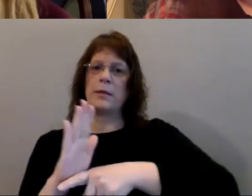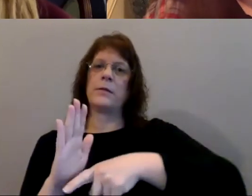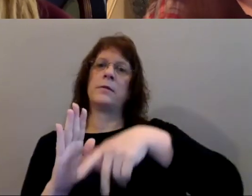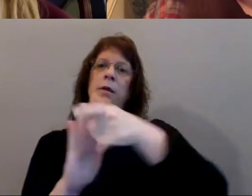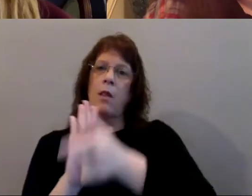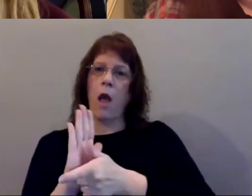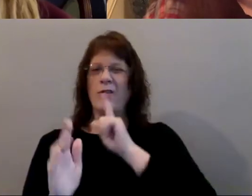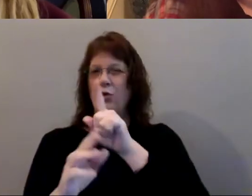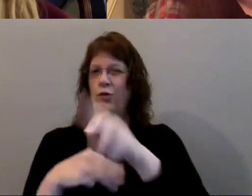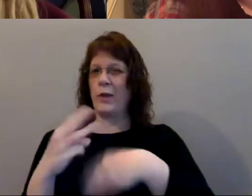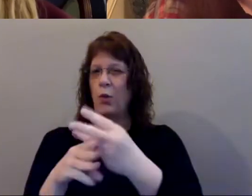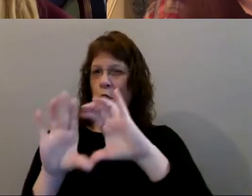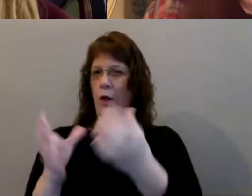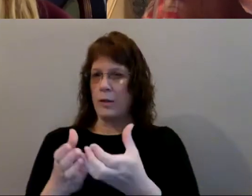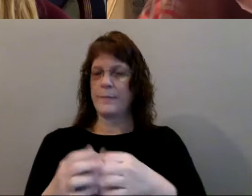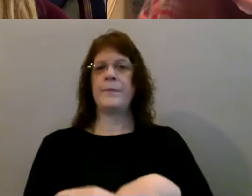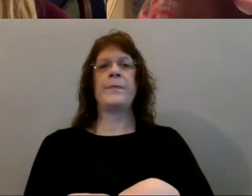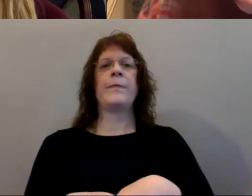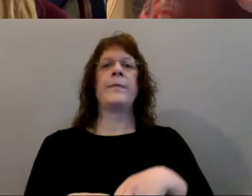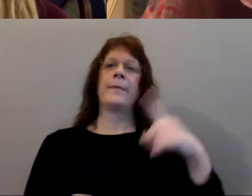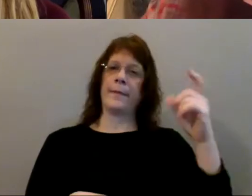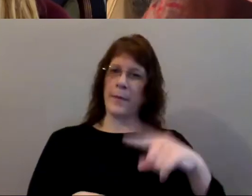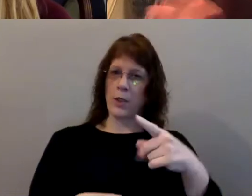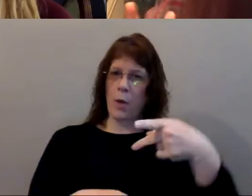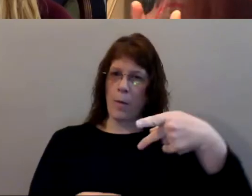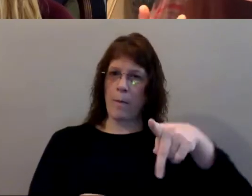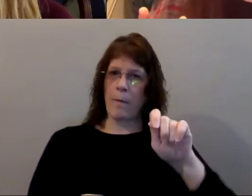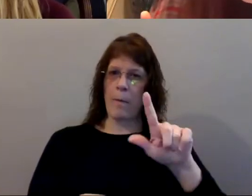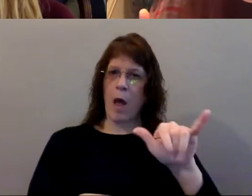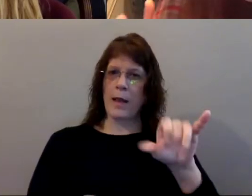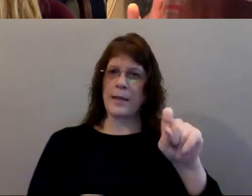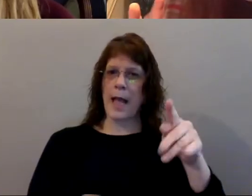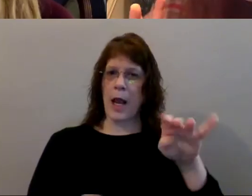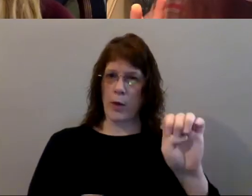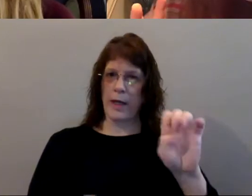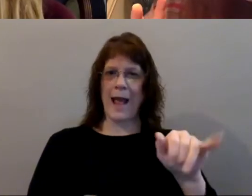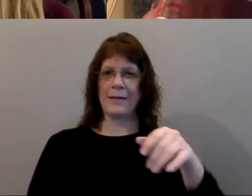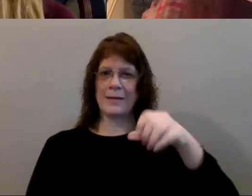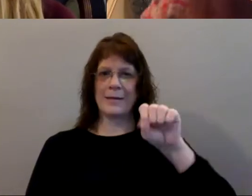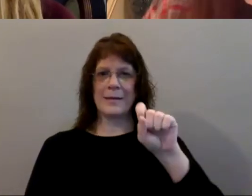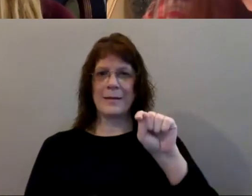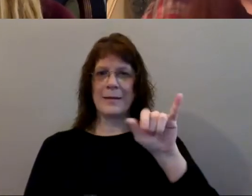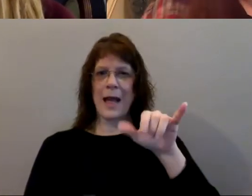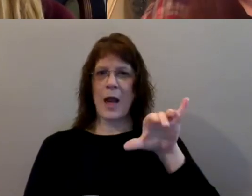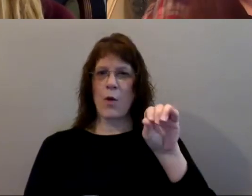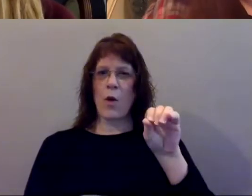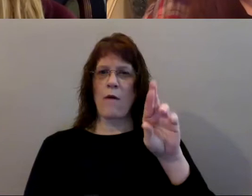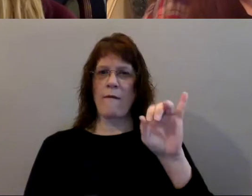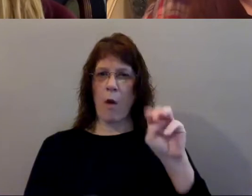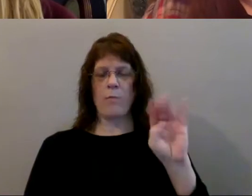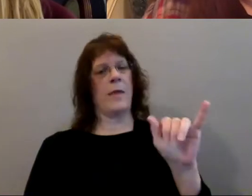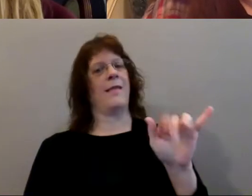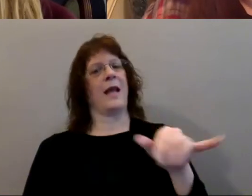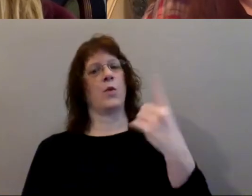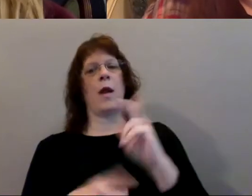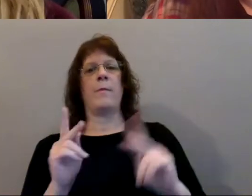world. So polystyrene, that is just like styrofoam, right? Yeah, so styrofoam is one of the ones that